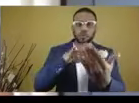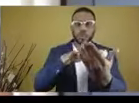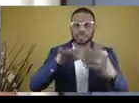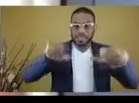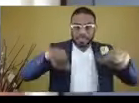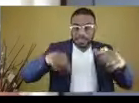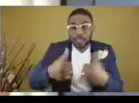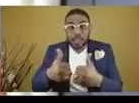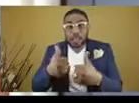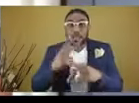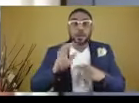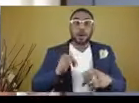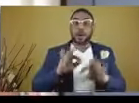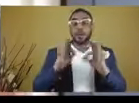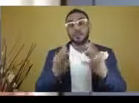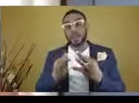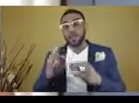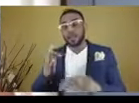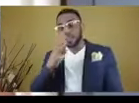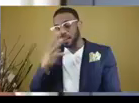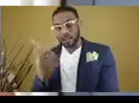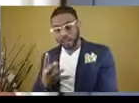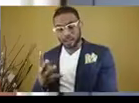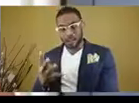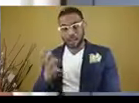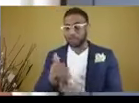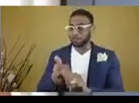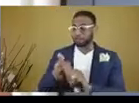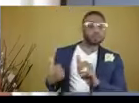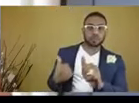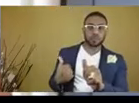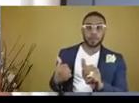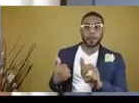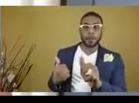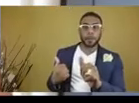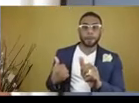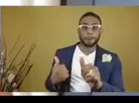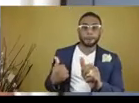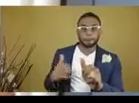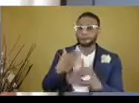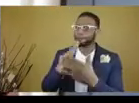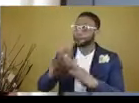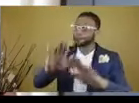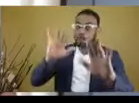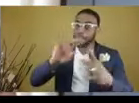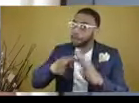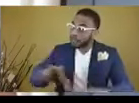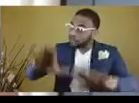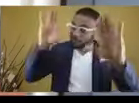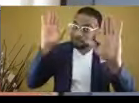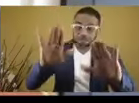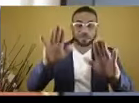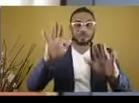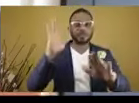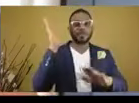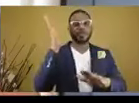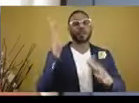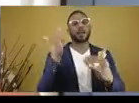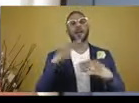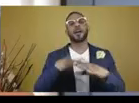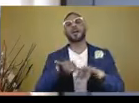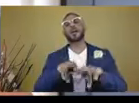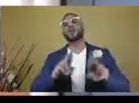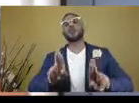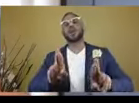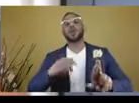challenges that keep our families left out and left behind. We have some excellent, and I do mean excellent, speakers on deck. And what